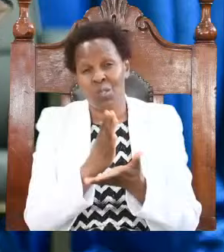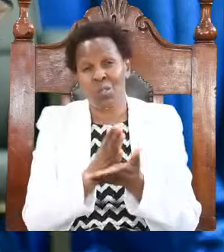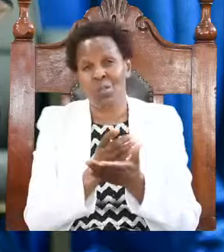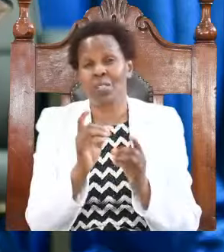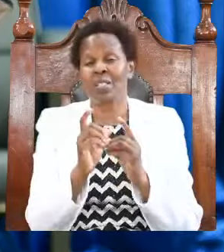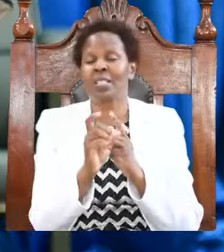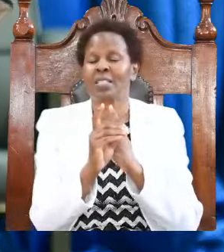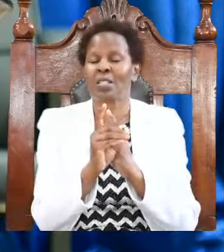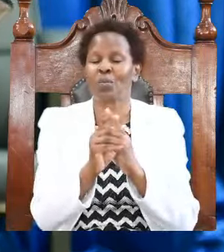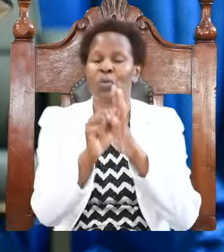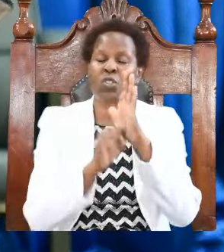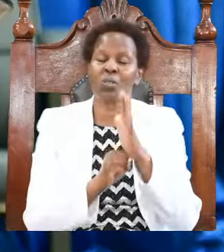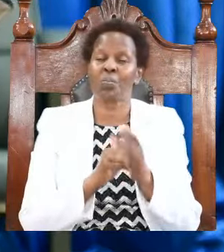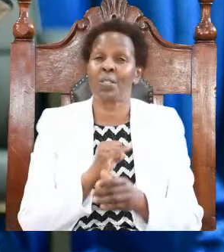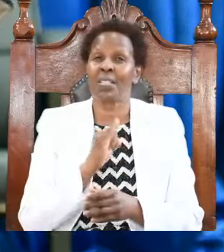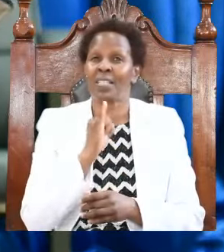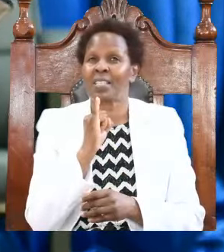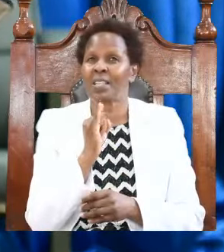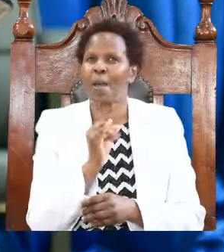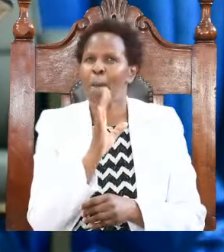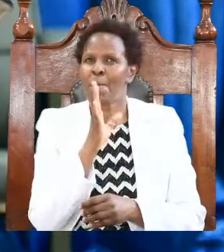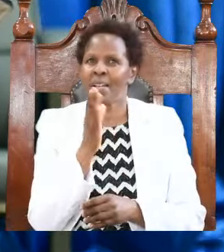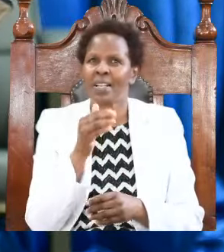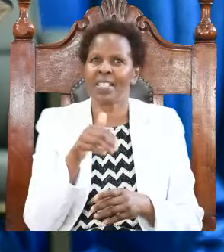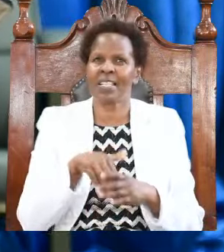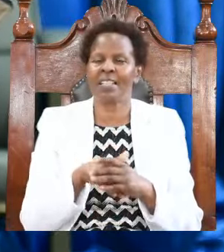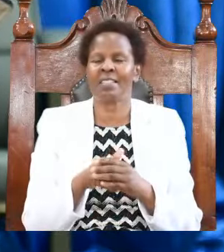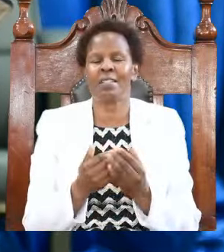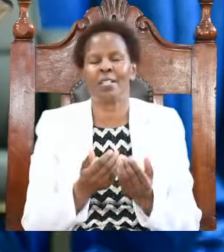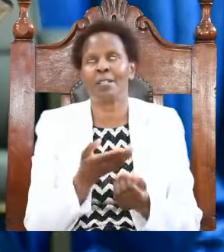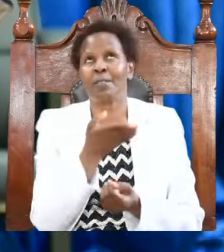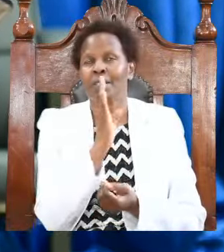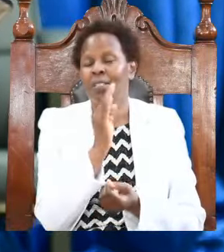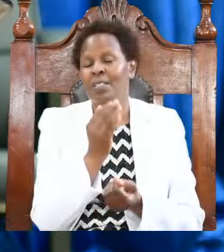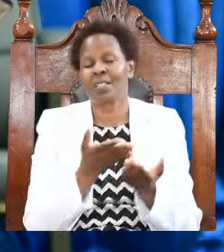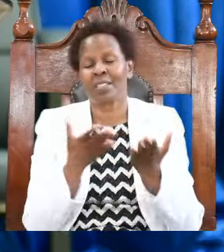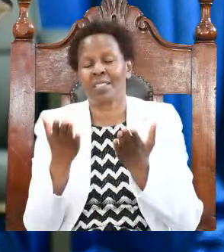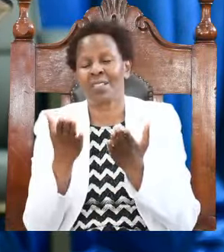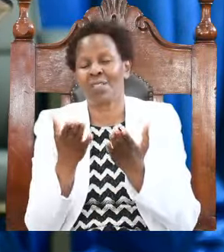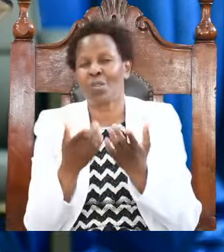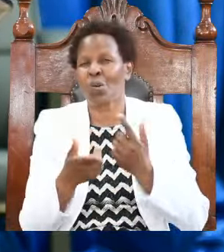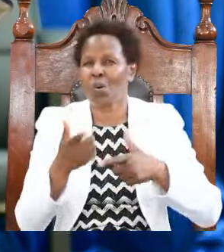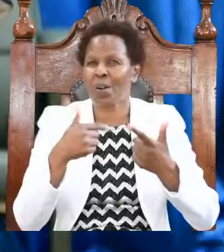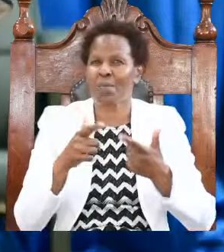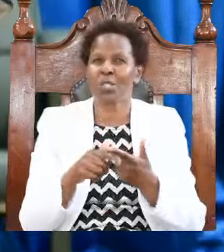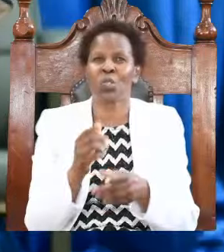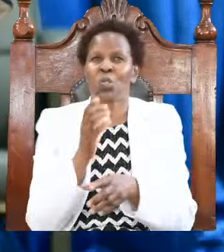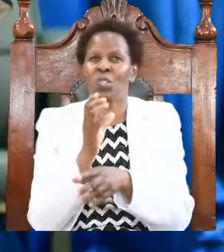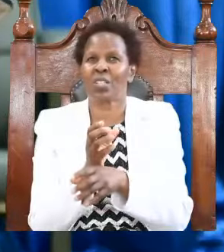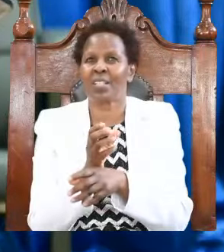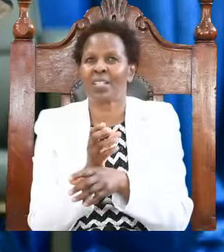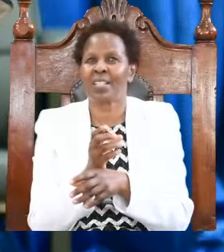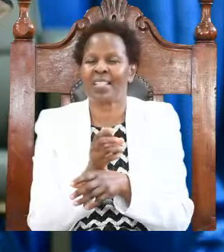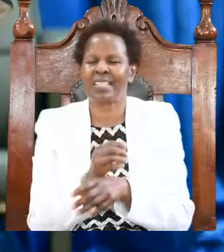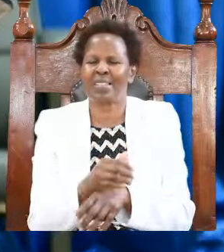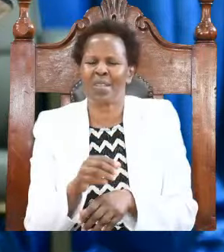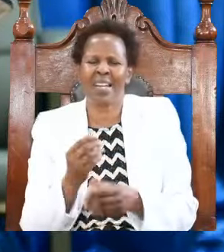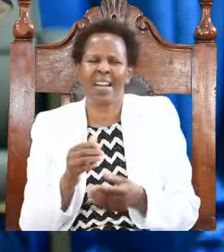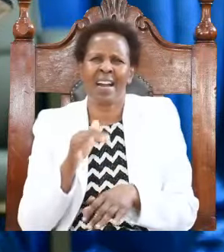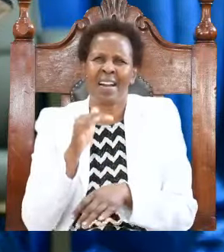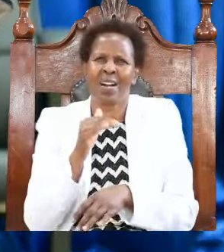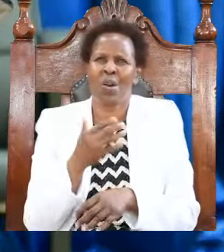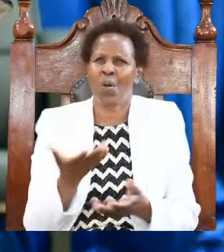being involved, you know, in Sunday services, attendance, and we are very keen to where were you on Sunday,